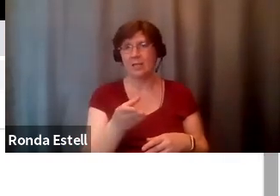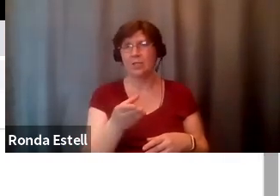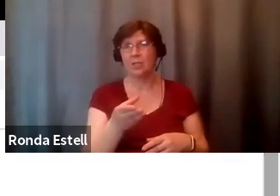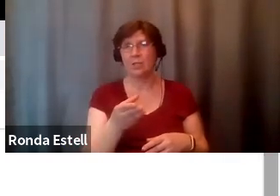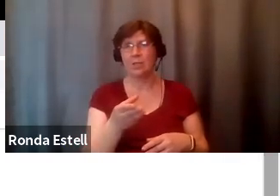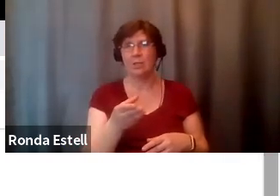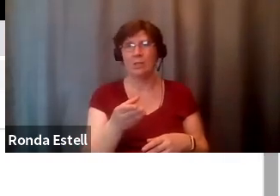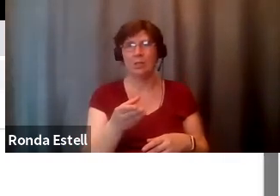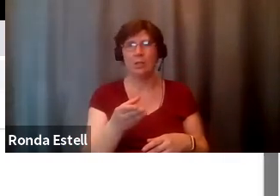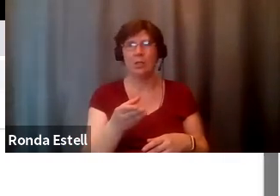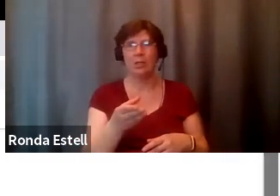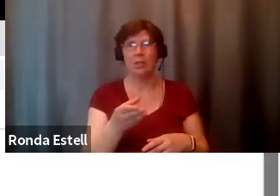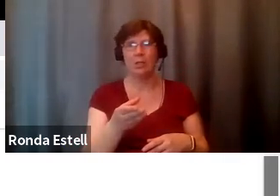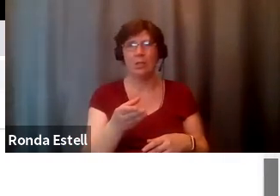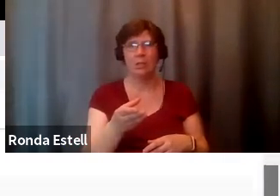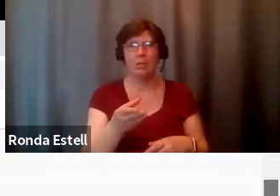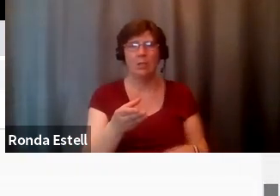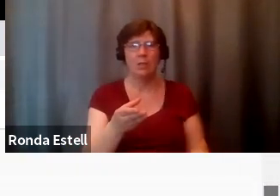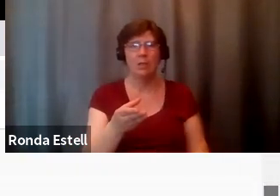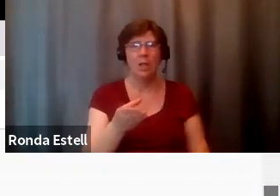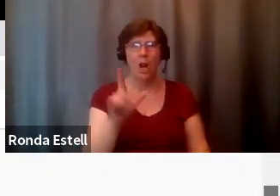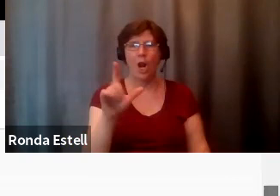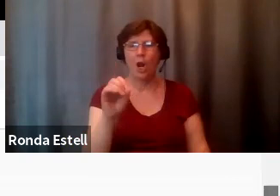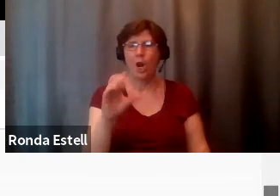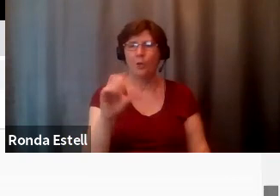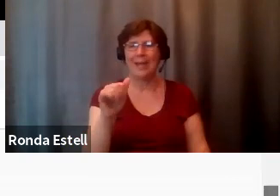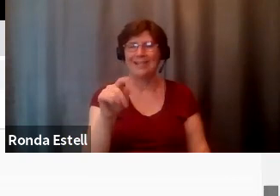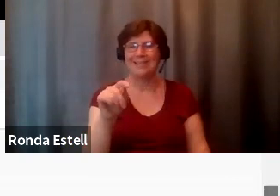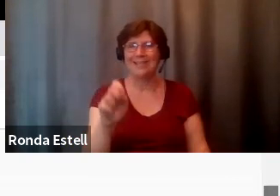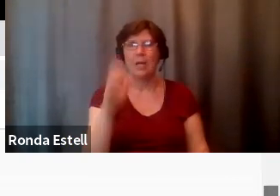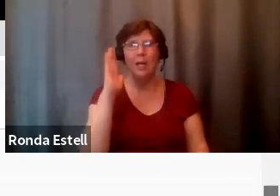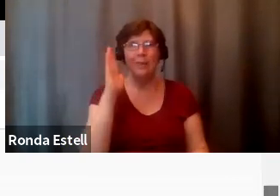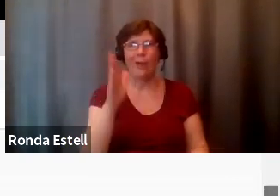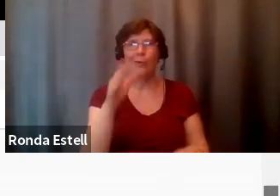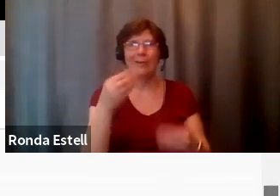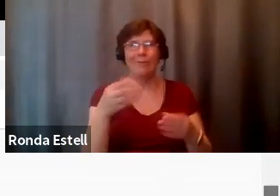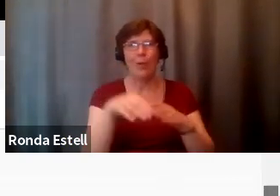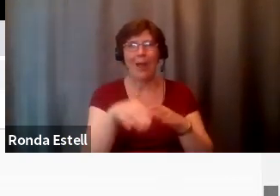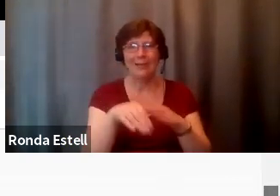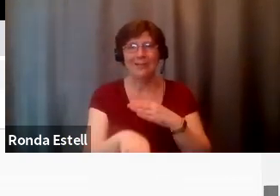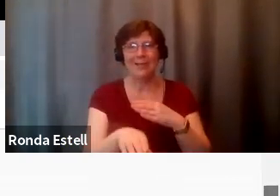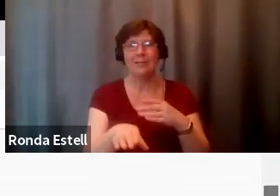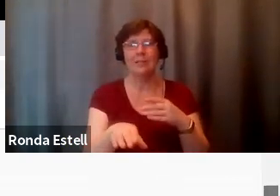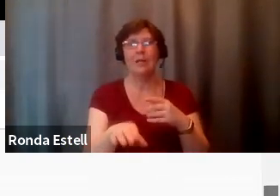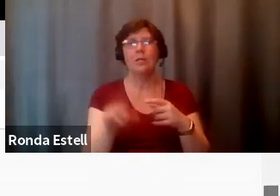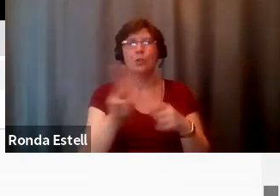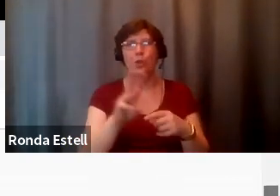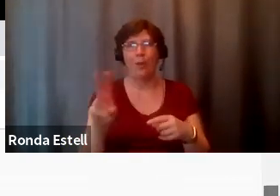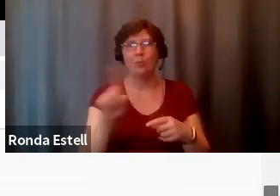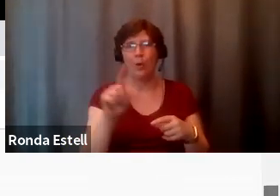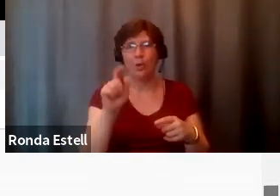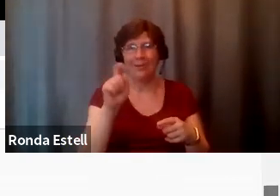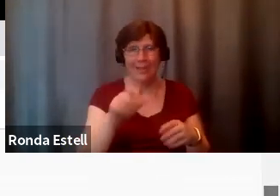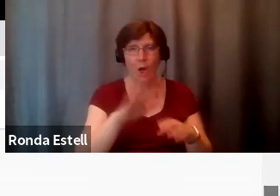incil.org/locate. And that will give you access to the website where you can click on your county. And if you do not know